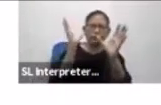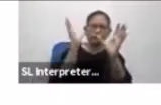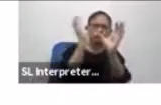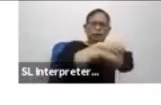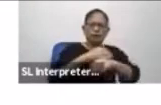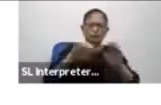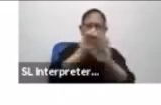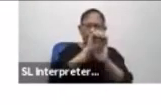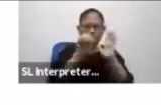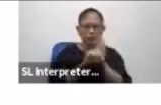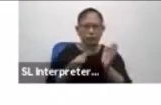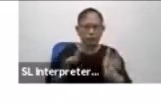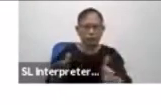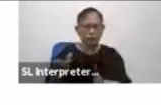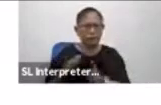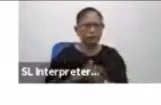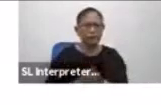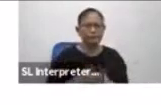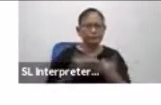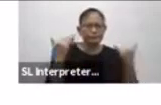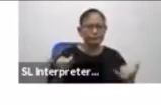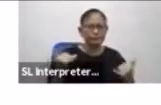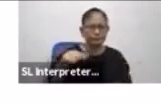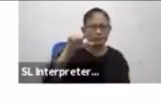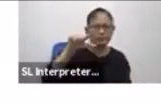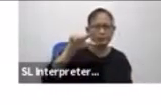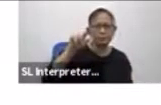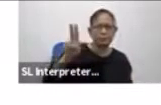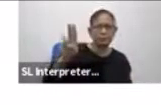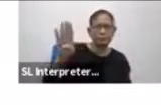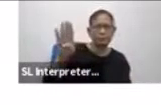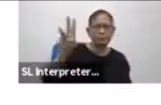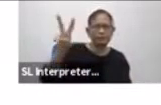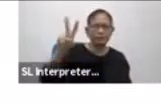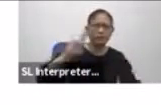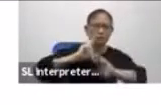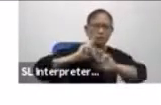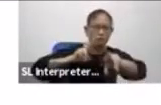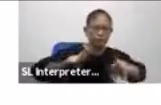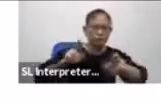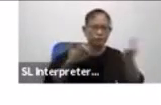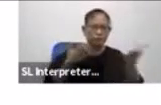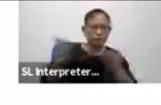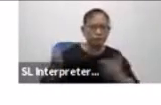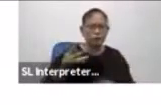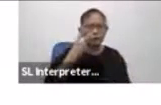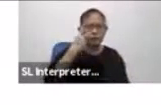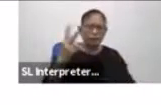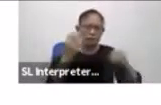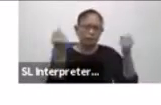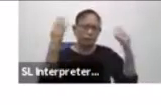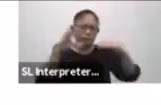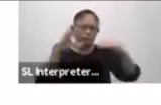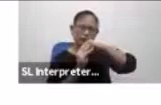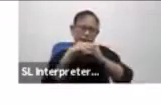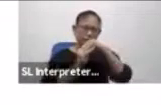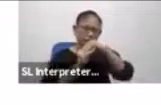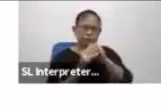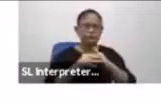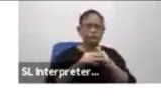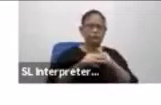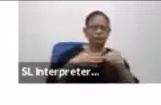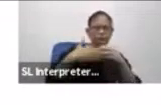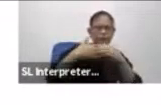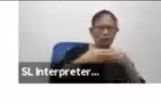If we now move to GBV response, we're seeing lots of adaptation of global guidelines to Asia-Pacific